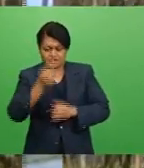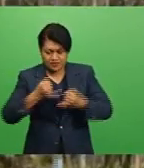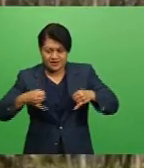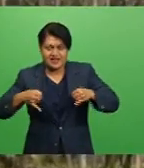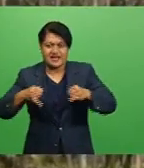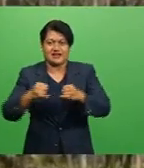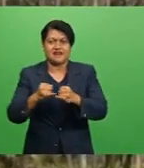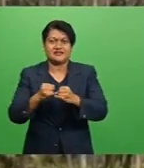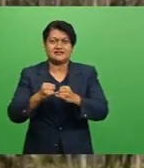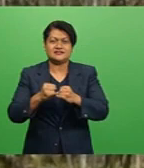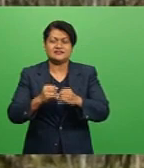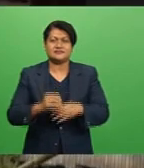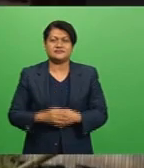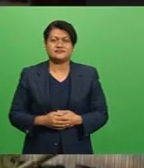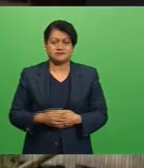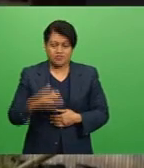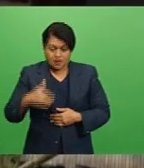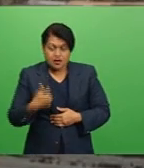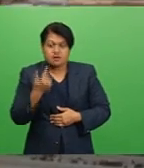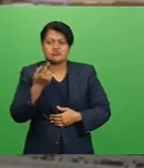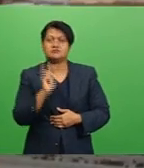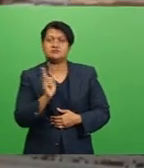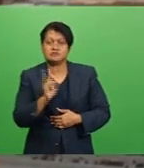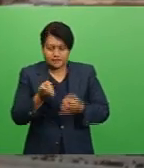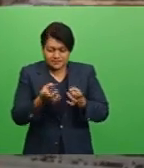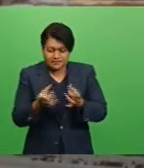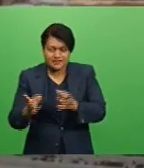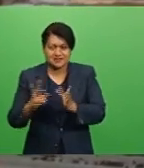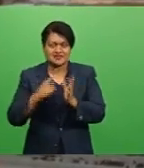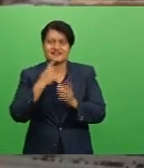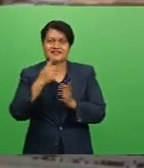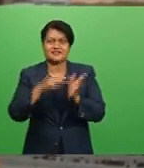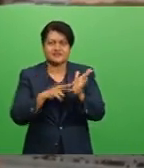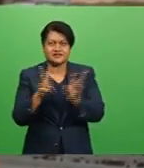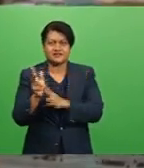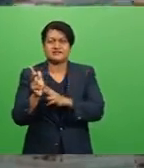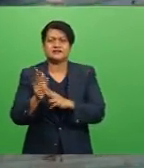islands. Always be prepared, say villagers.